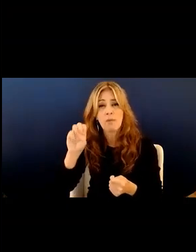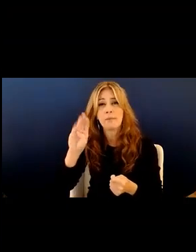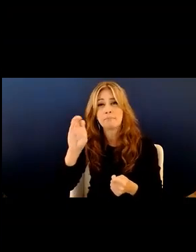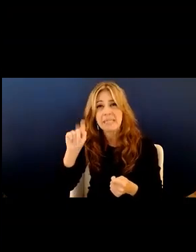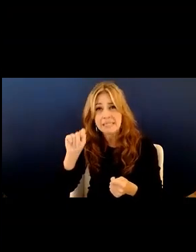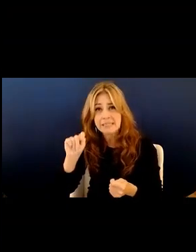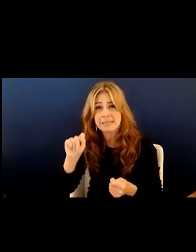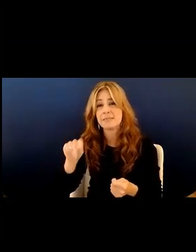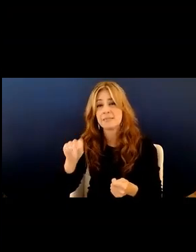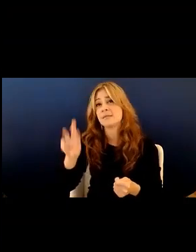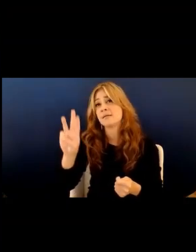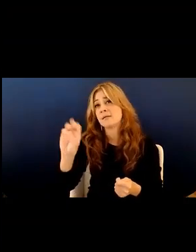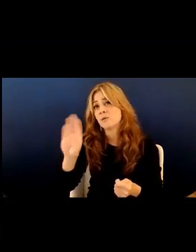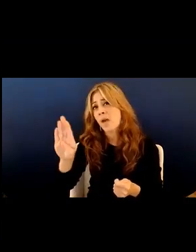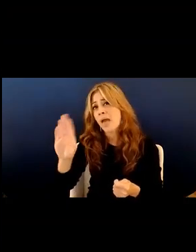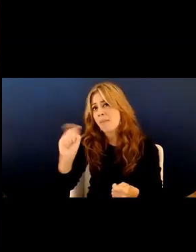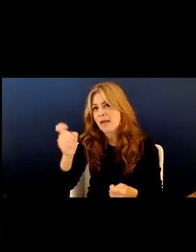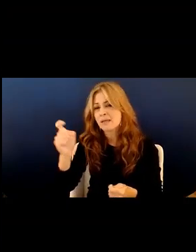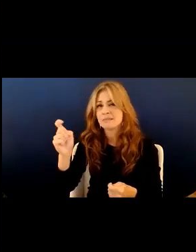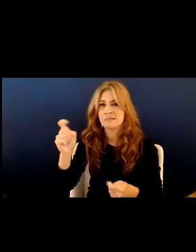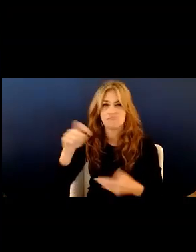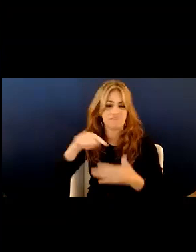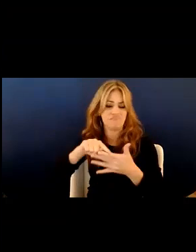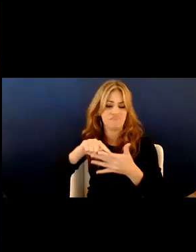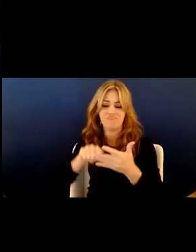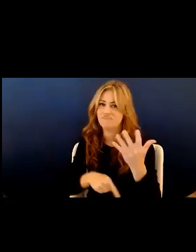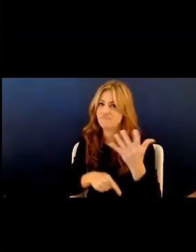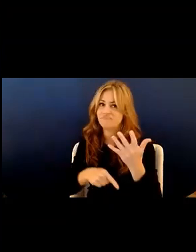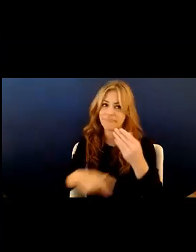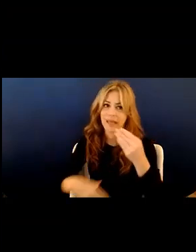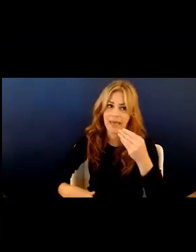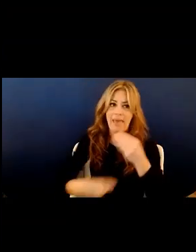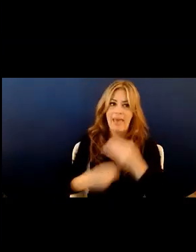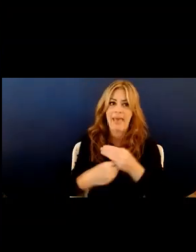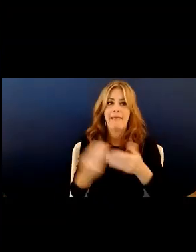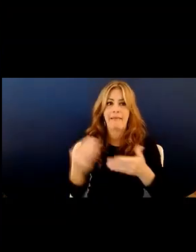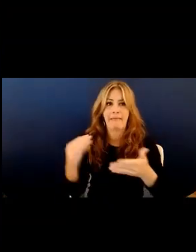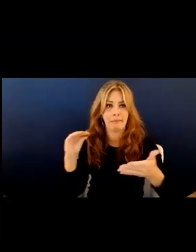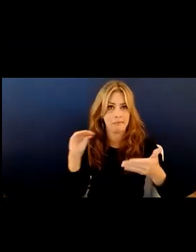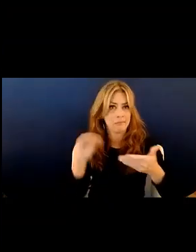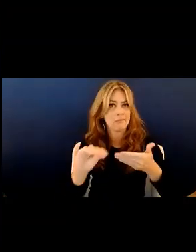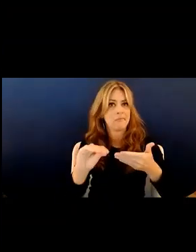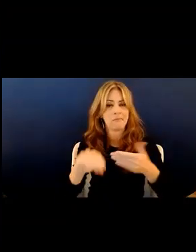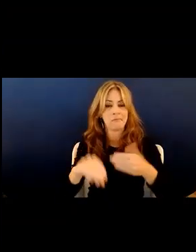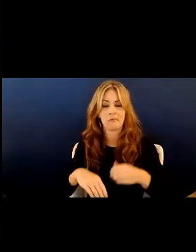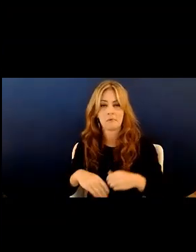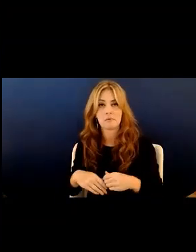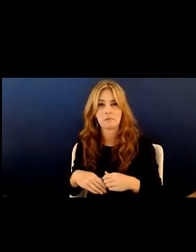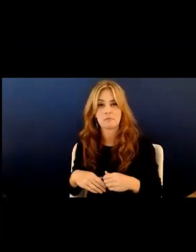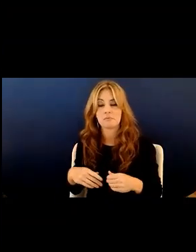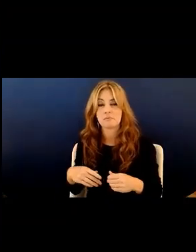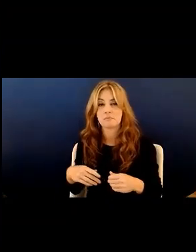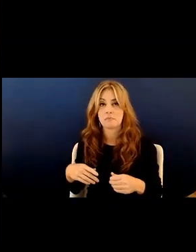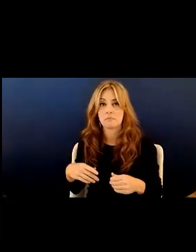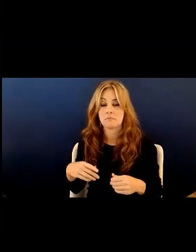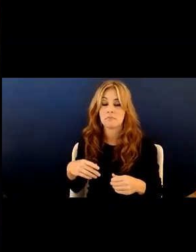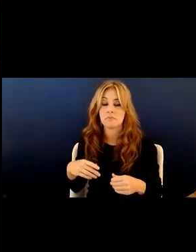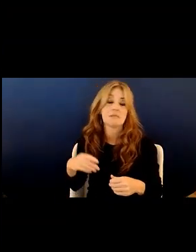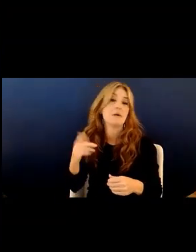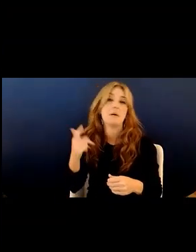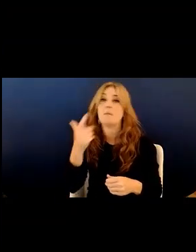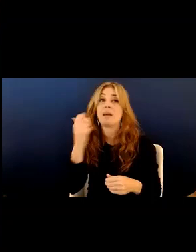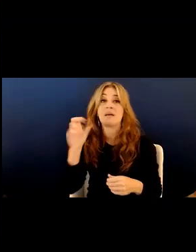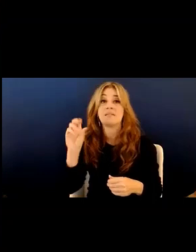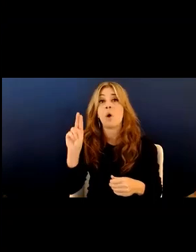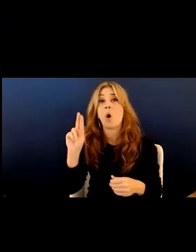WebEx, any online meeting service that has, and by definition, since it's online,